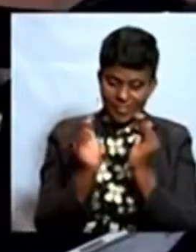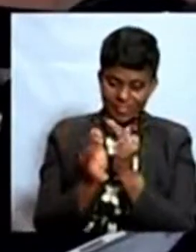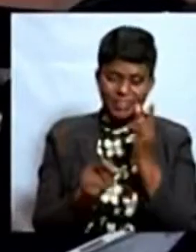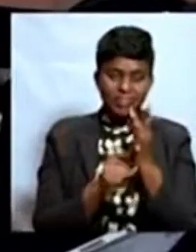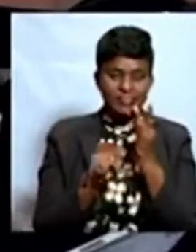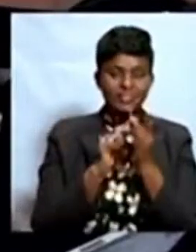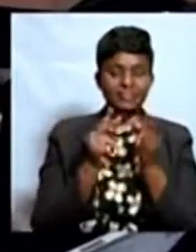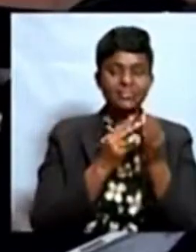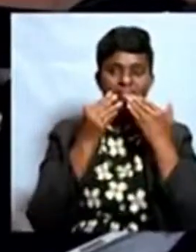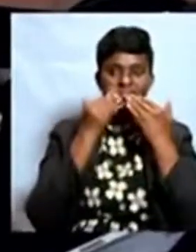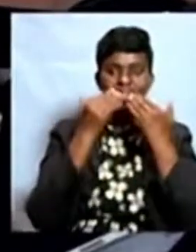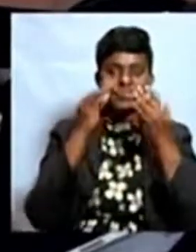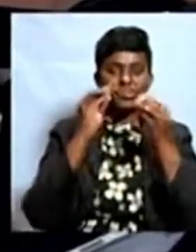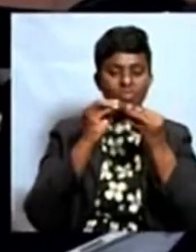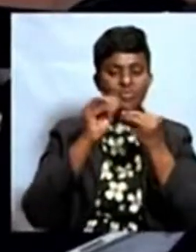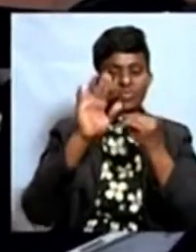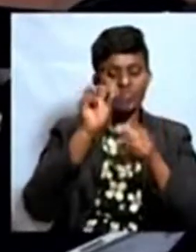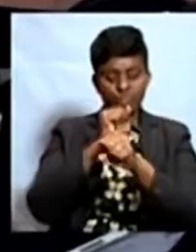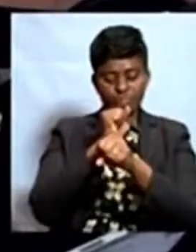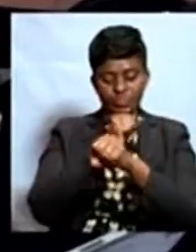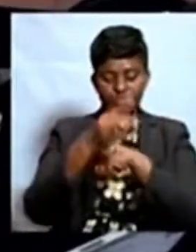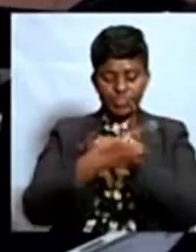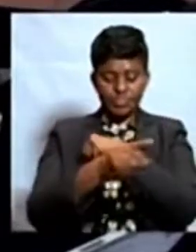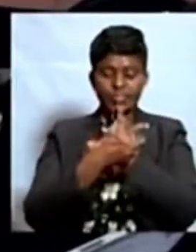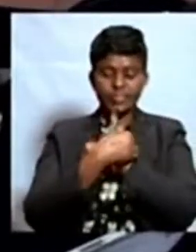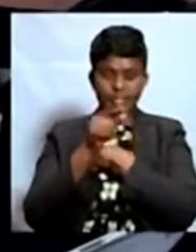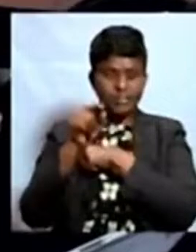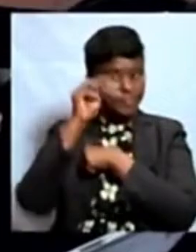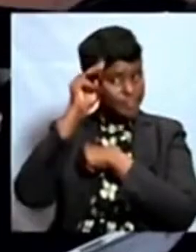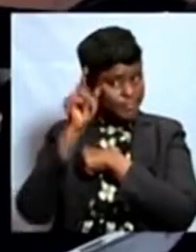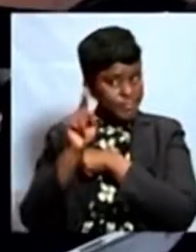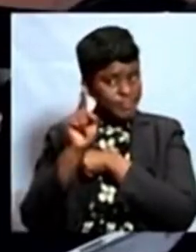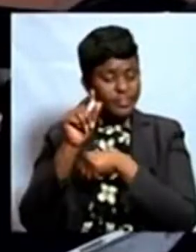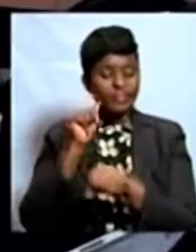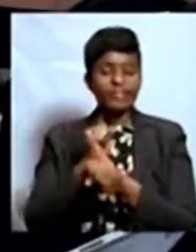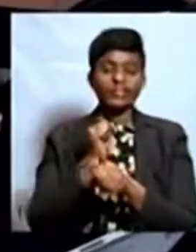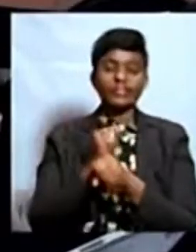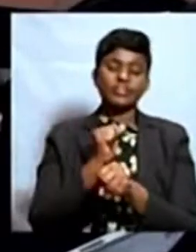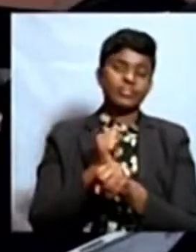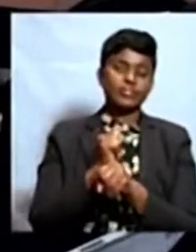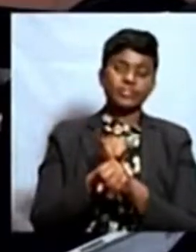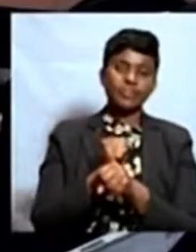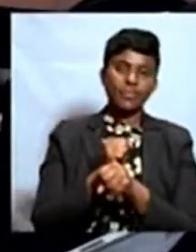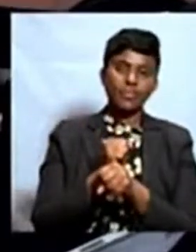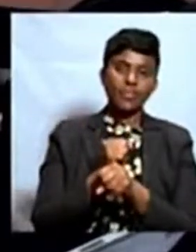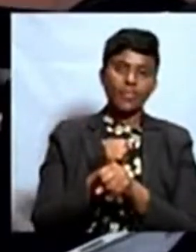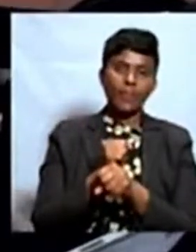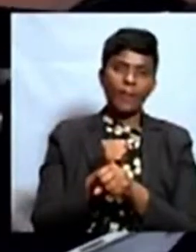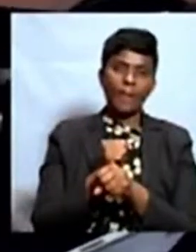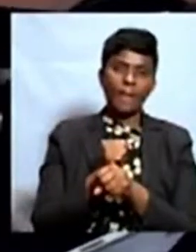We appreciate the work the department is doing, the ministry rather is doing, for